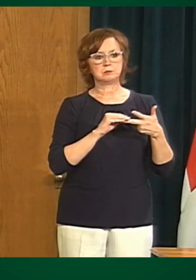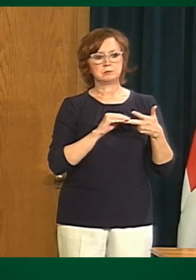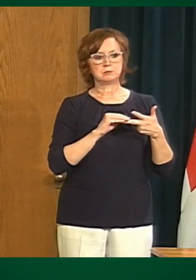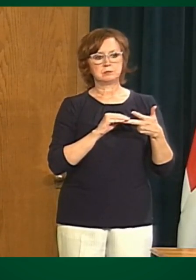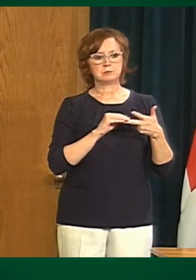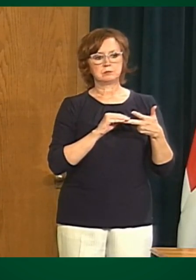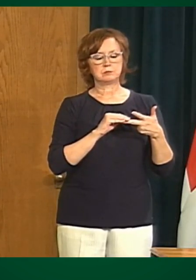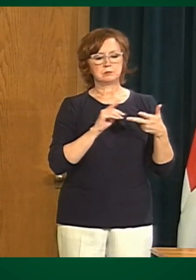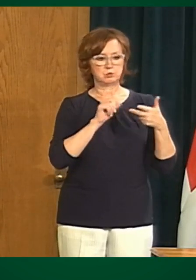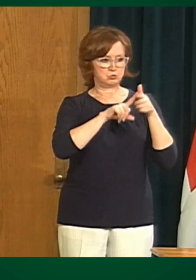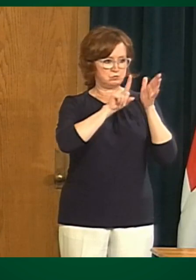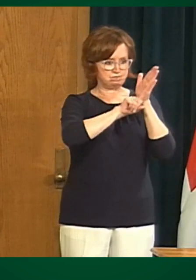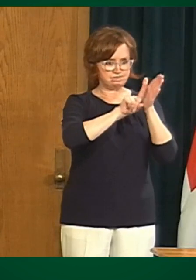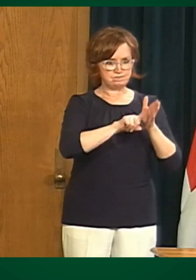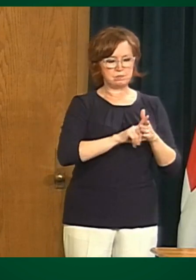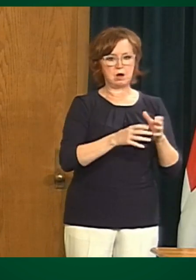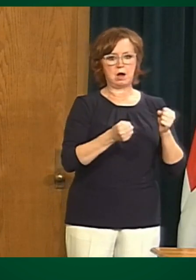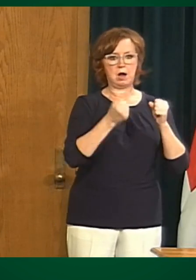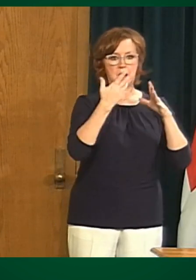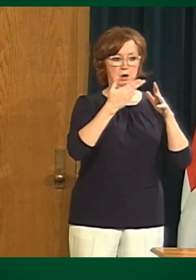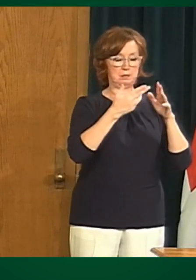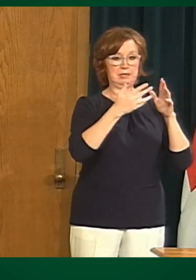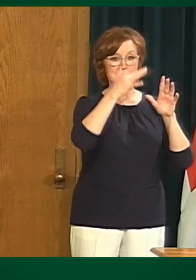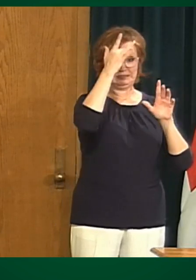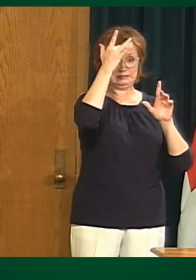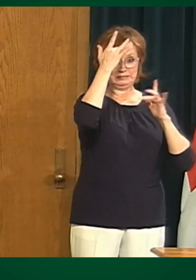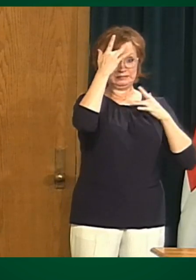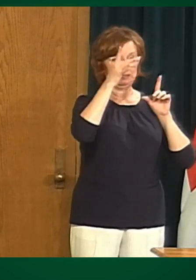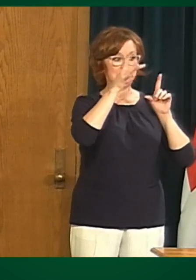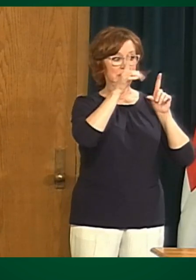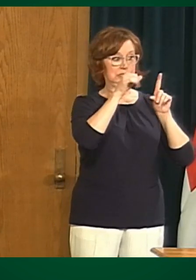finding from the beginning of the